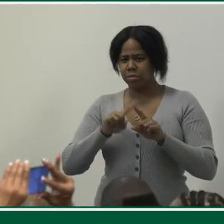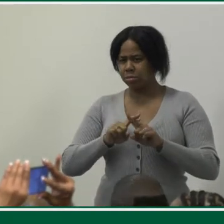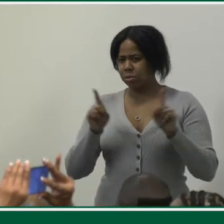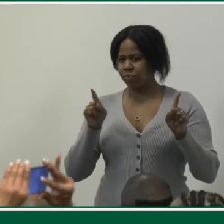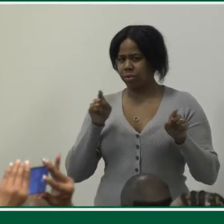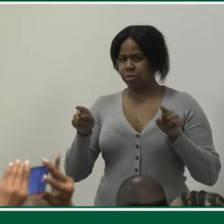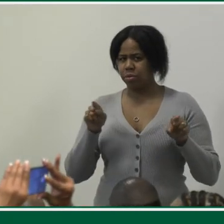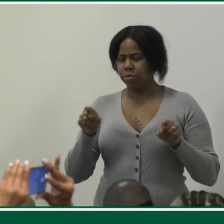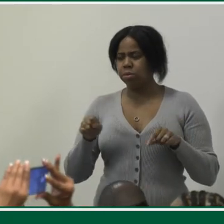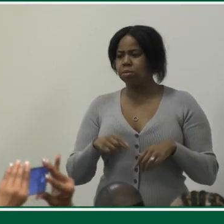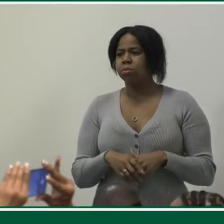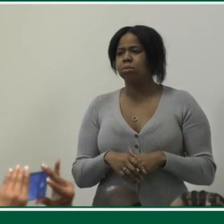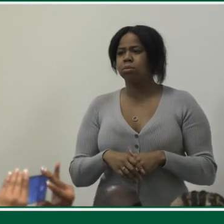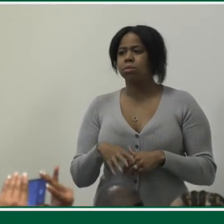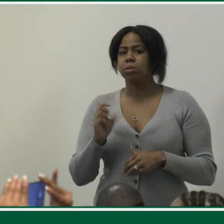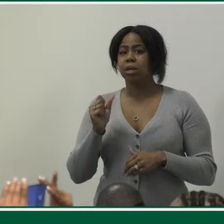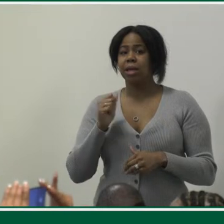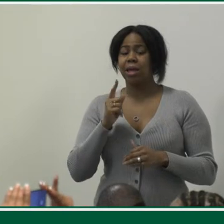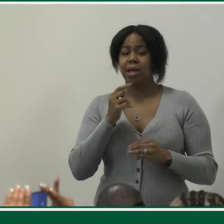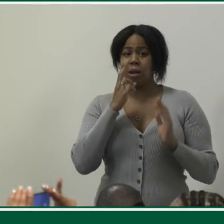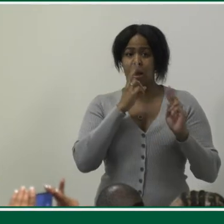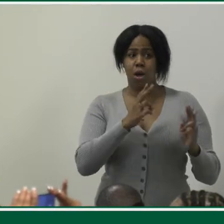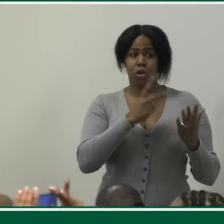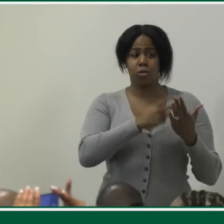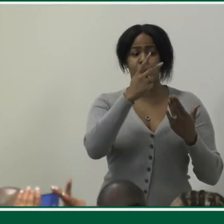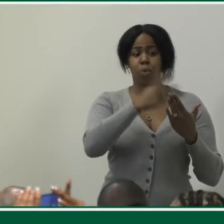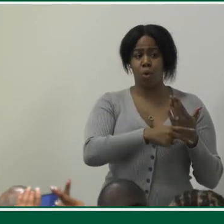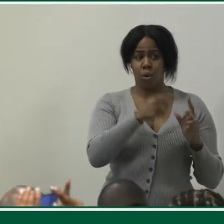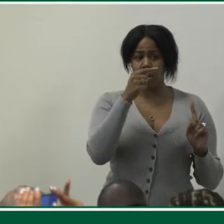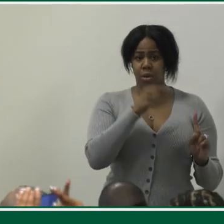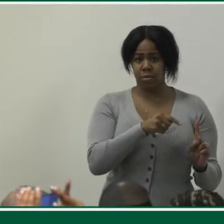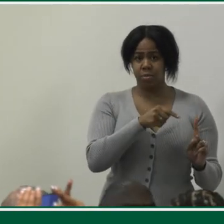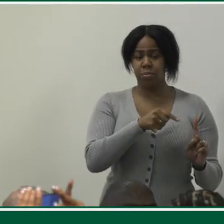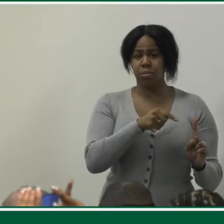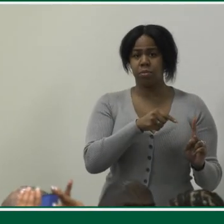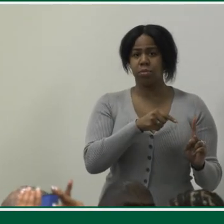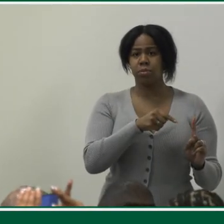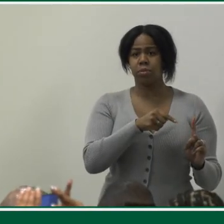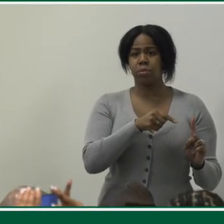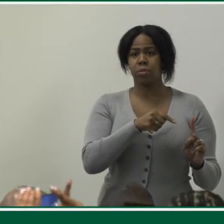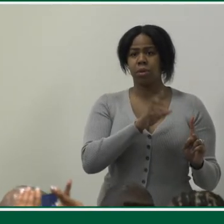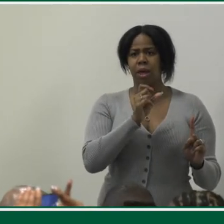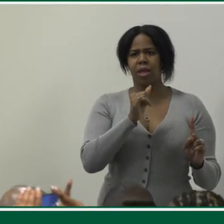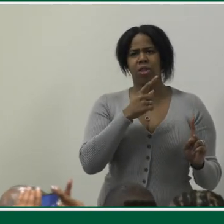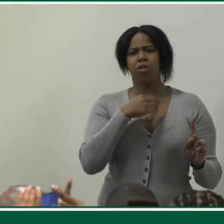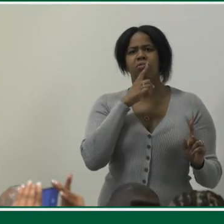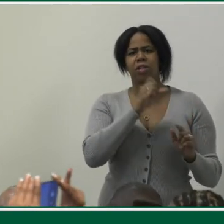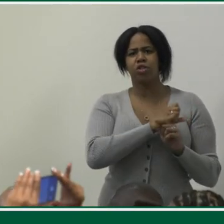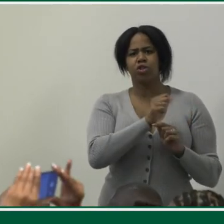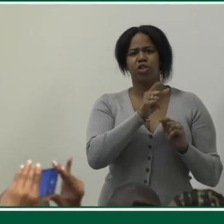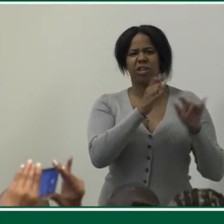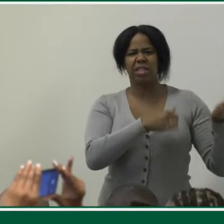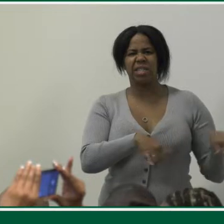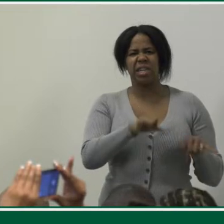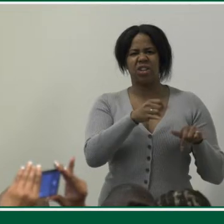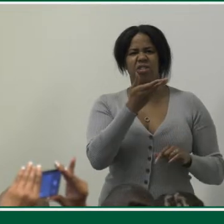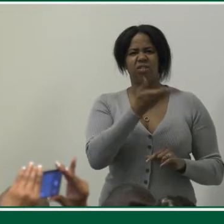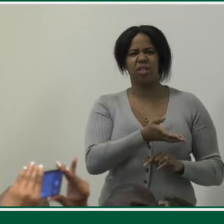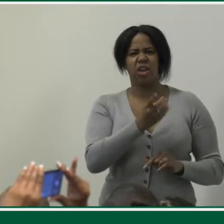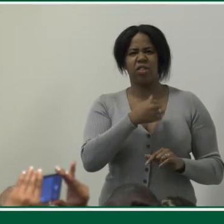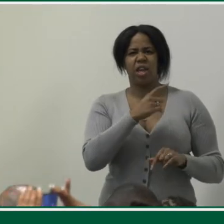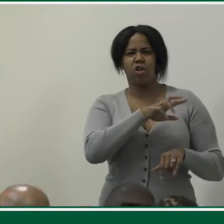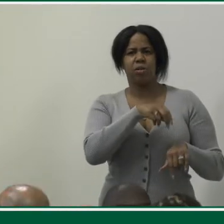means. An honors program, and there's actually standards that are out there that are national